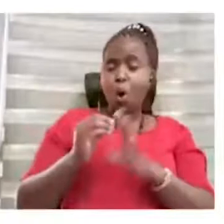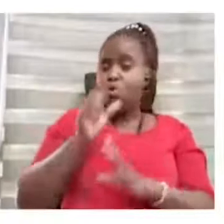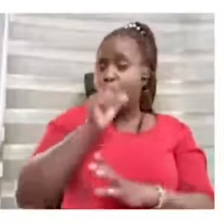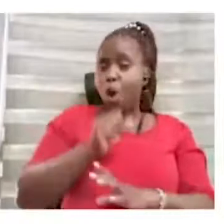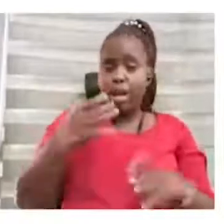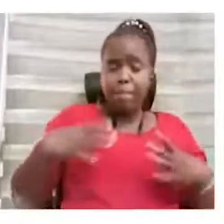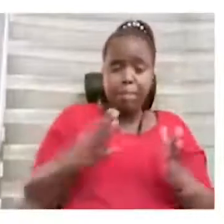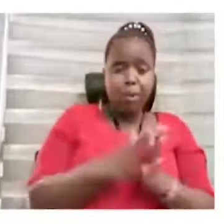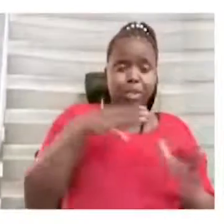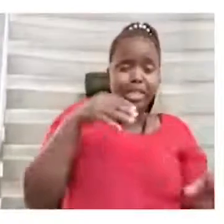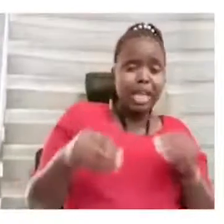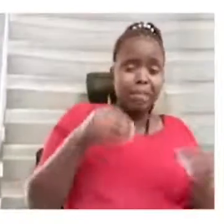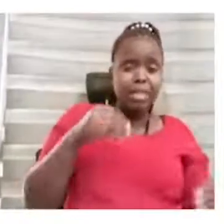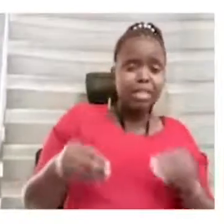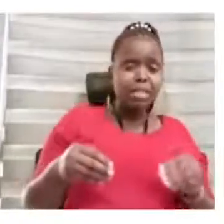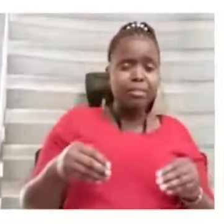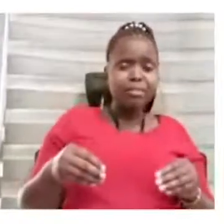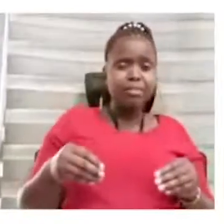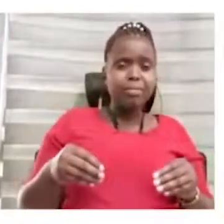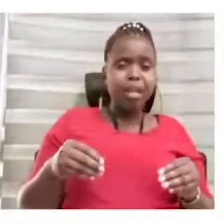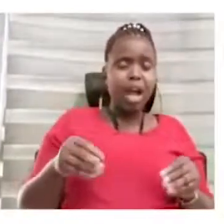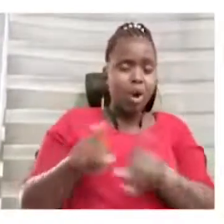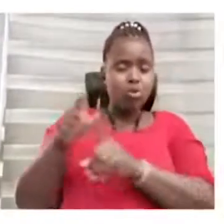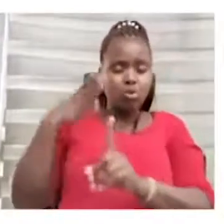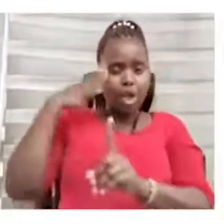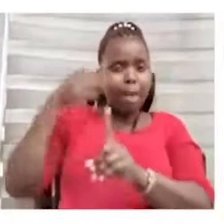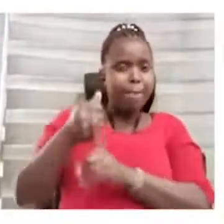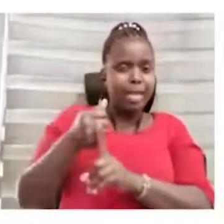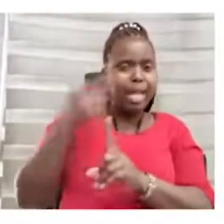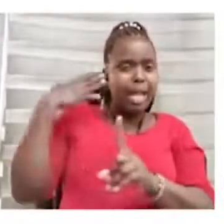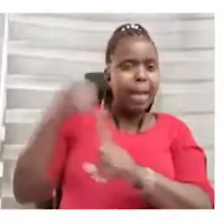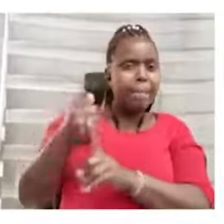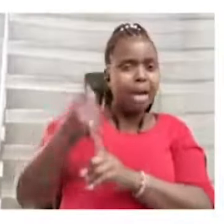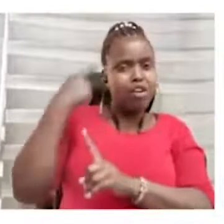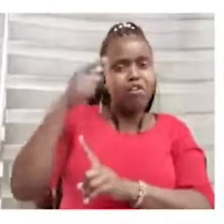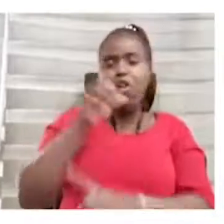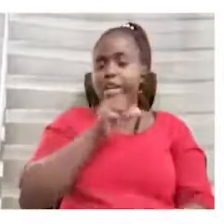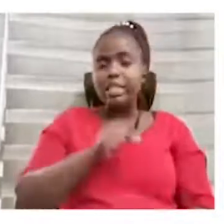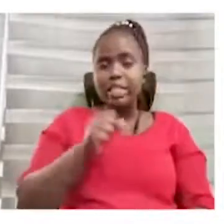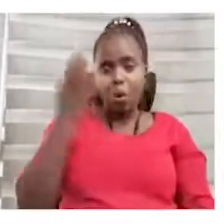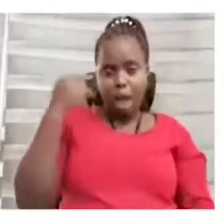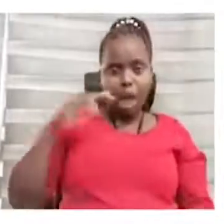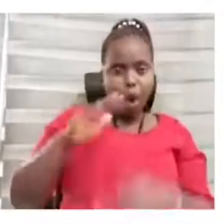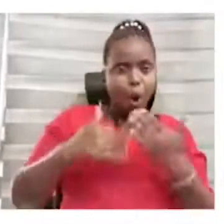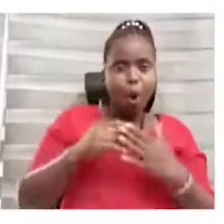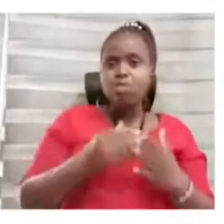and the impact of aging that impacts all of us as we all get older and all develop limited